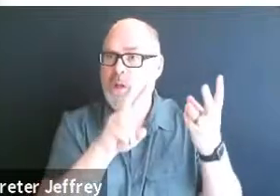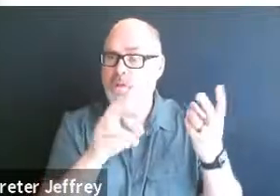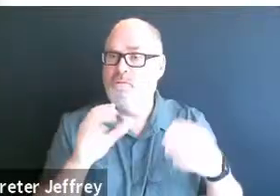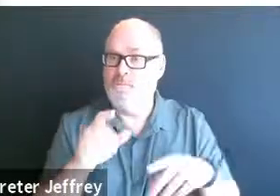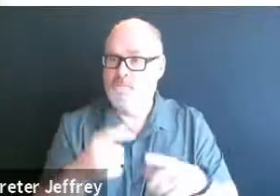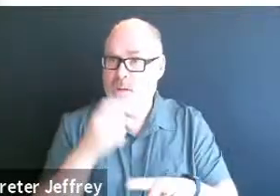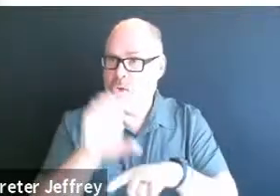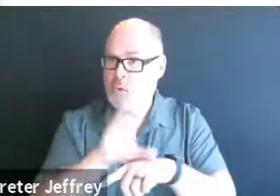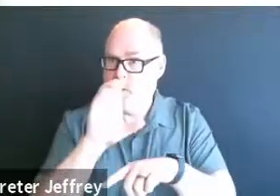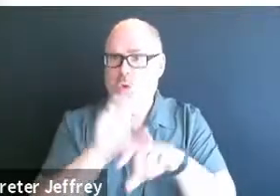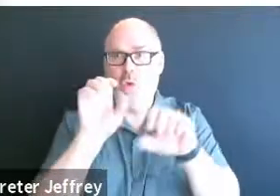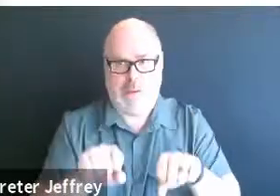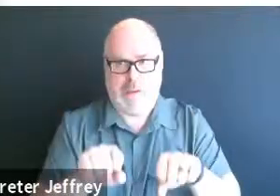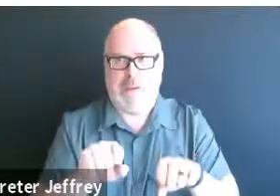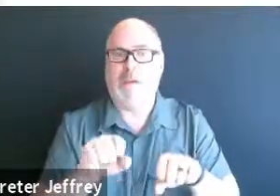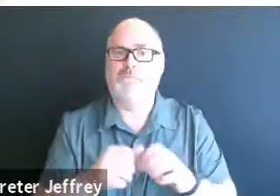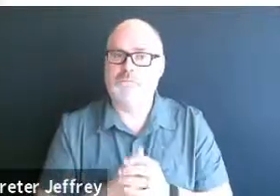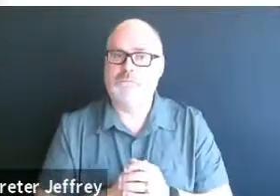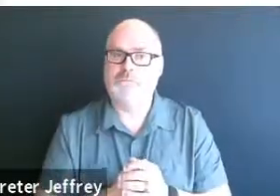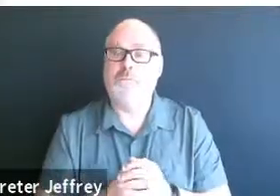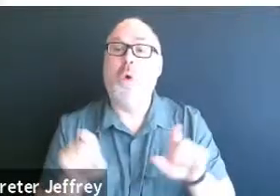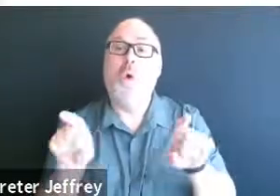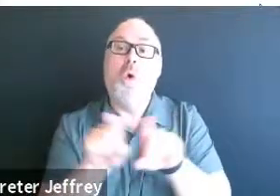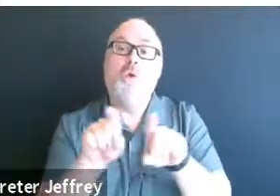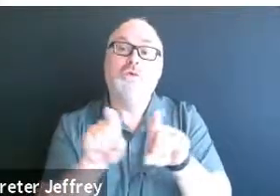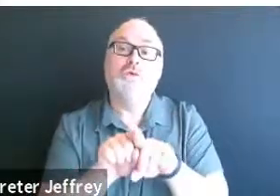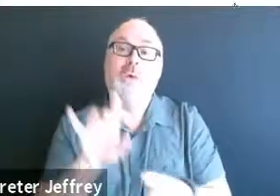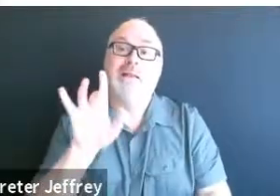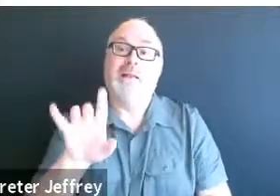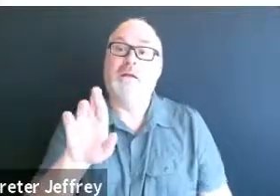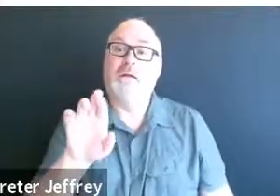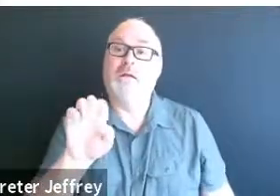you can do that here, or you hit record.